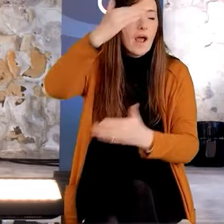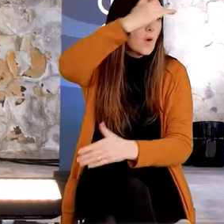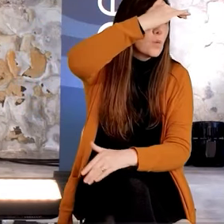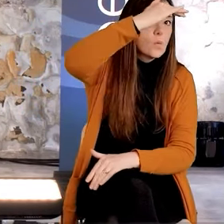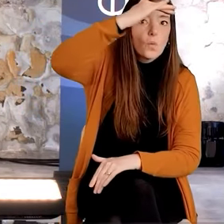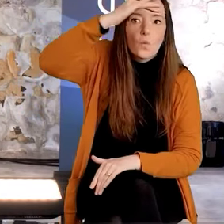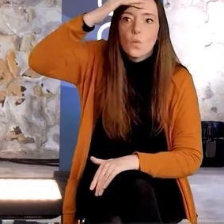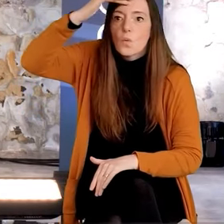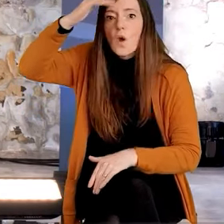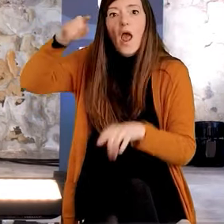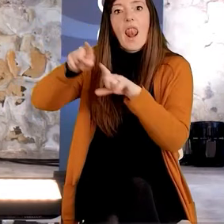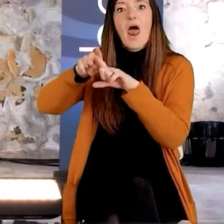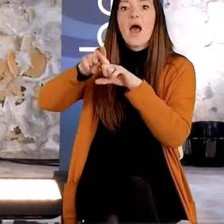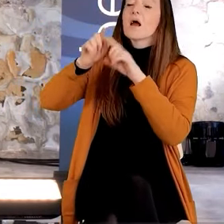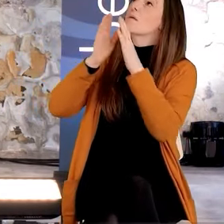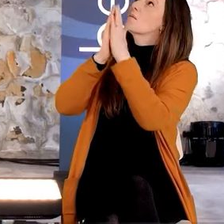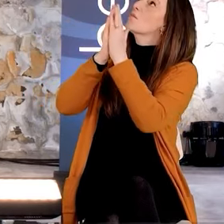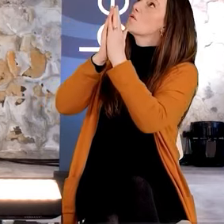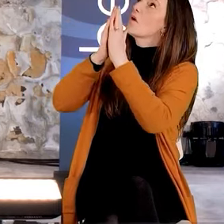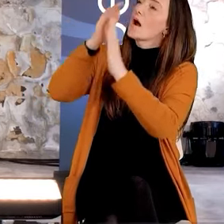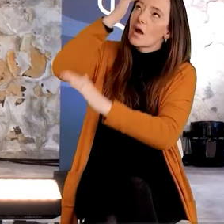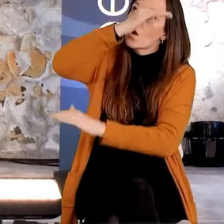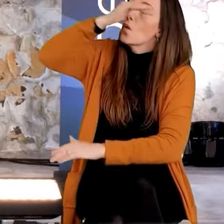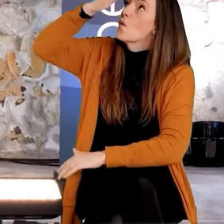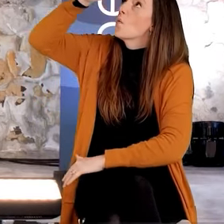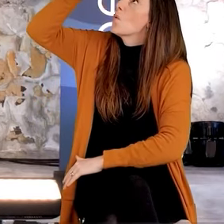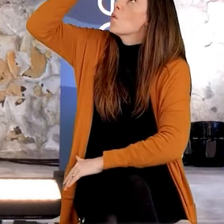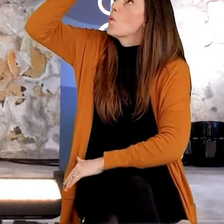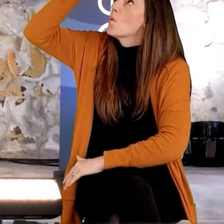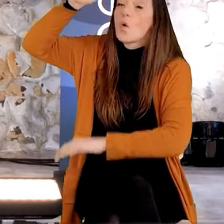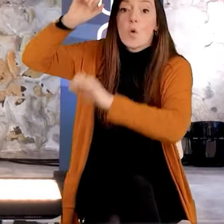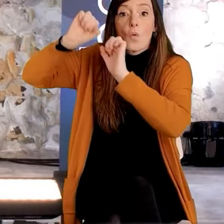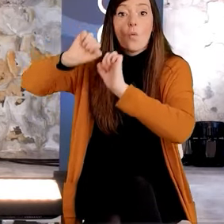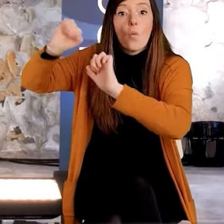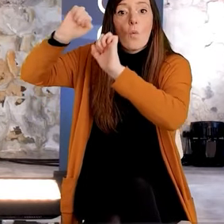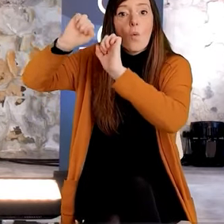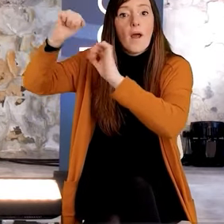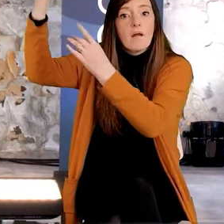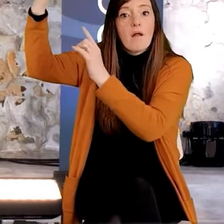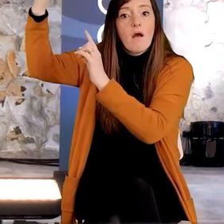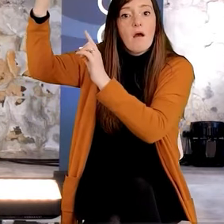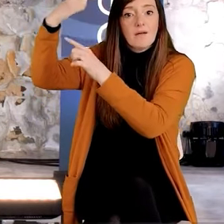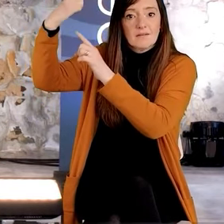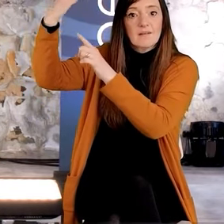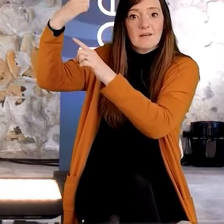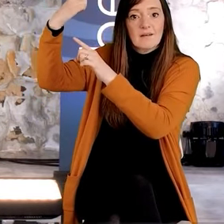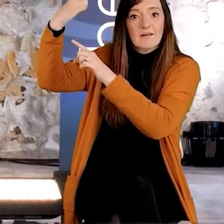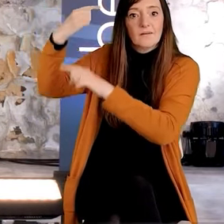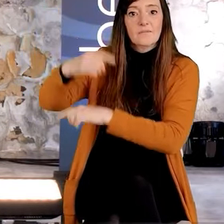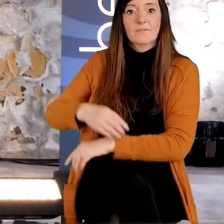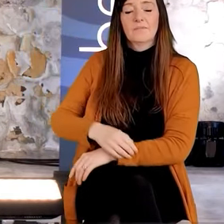is coming. It's a wonderful picture of the Lord Jesus praying, groaning,